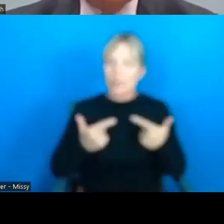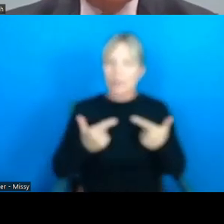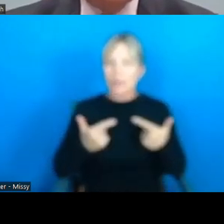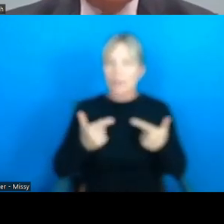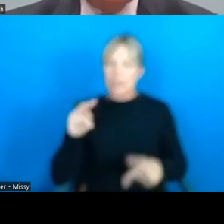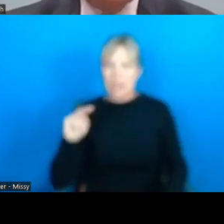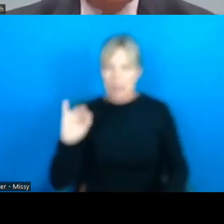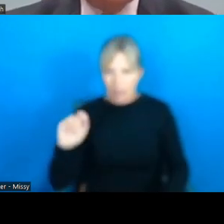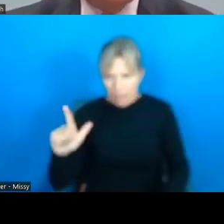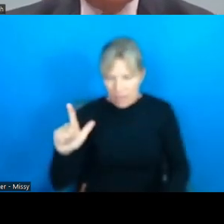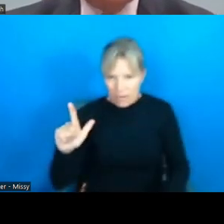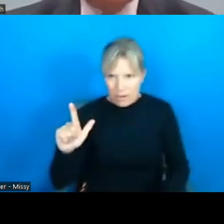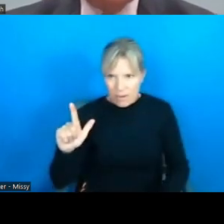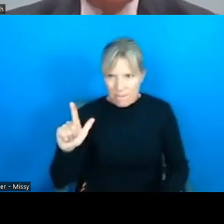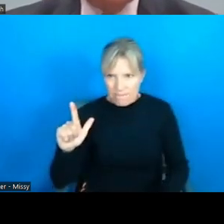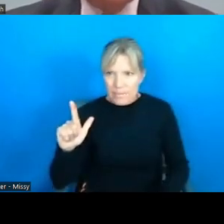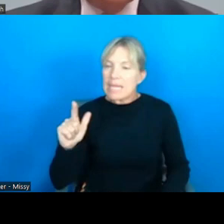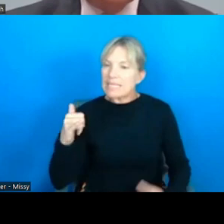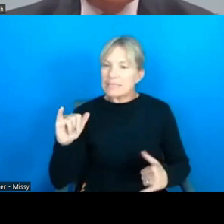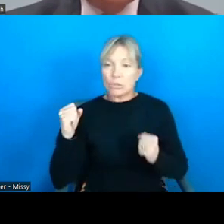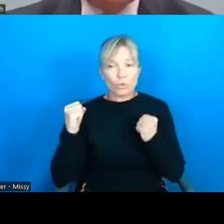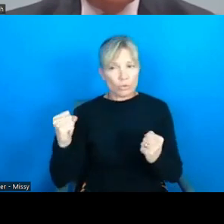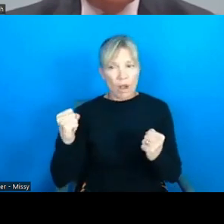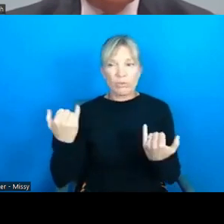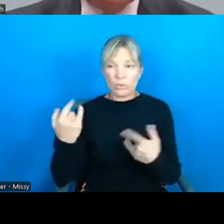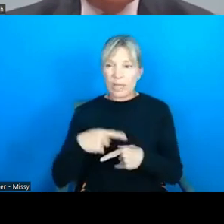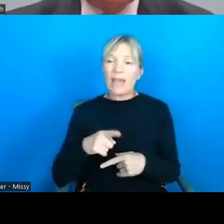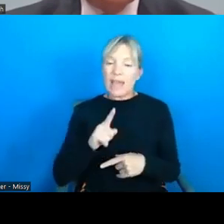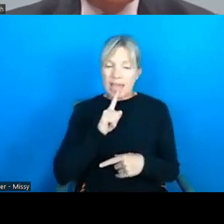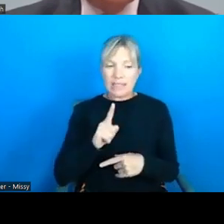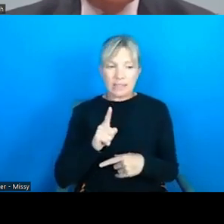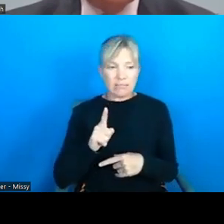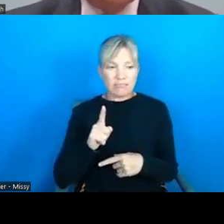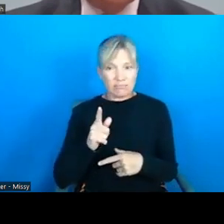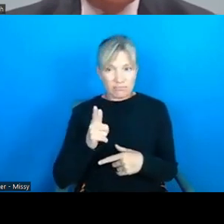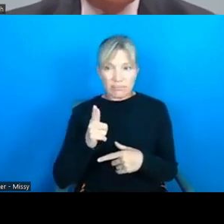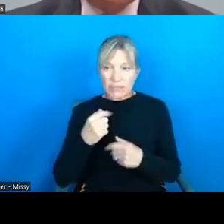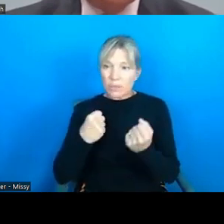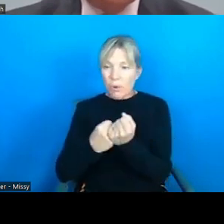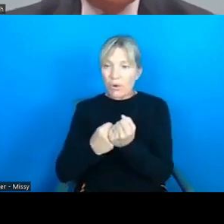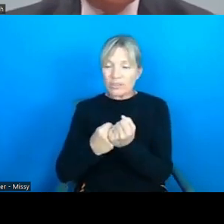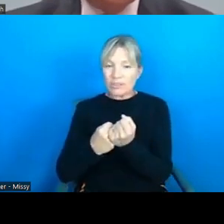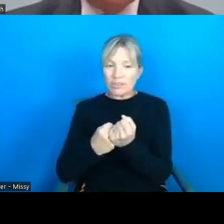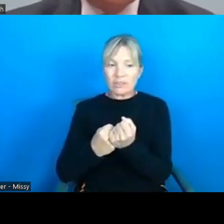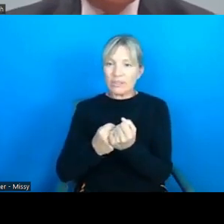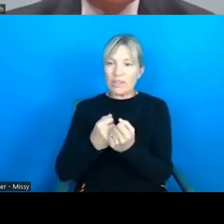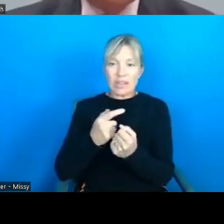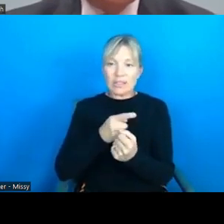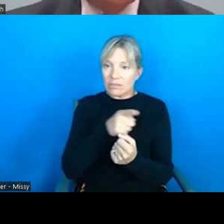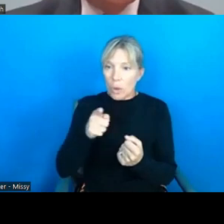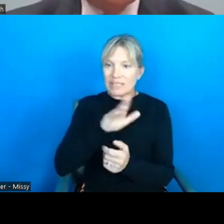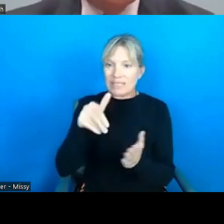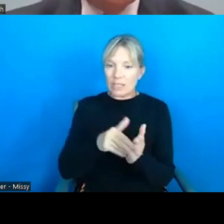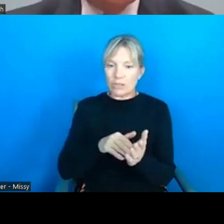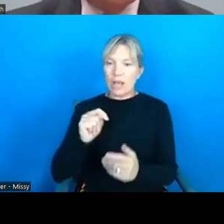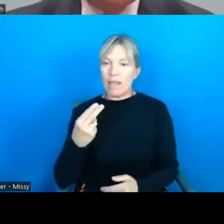NICL. And it's still very strong today, and it's gone on to support the establishment of centers. Theo can tell